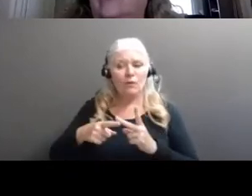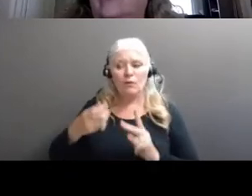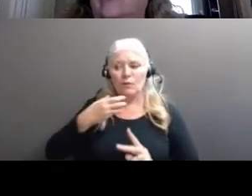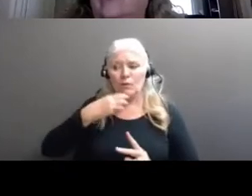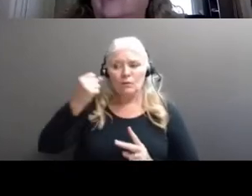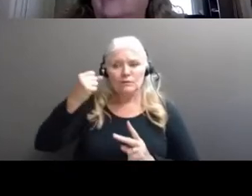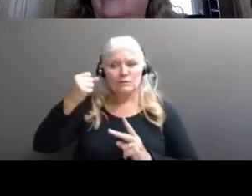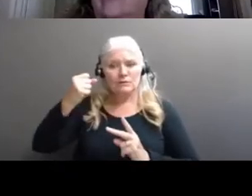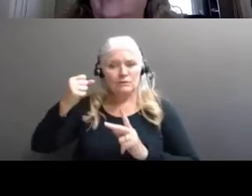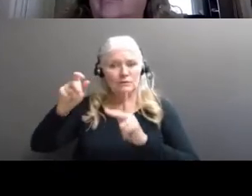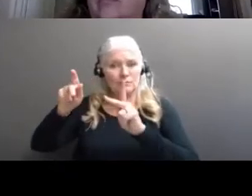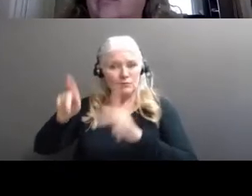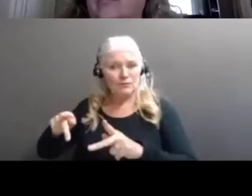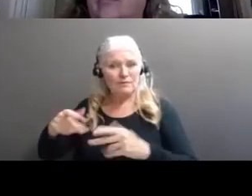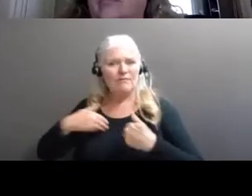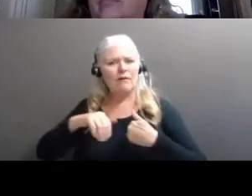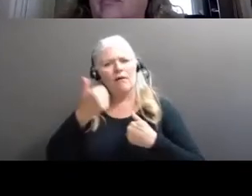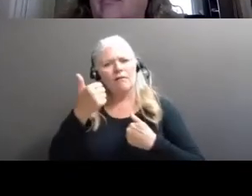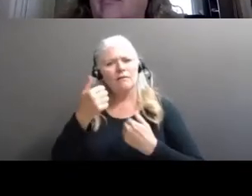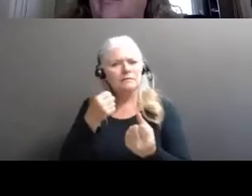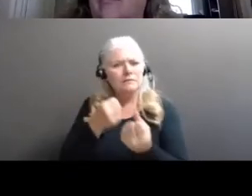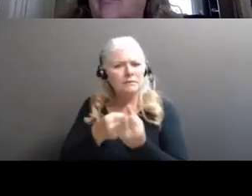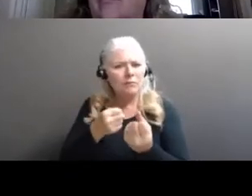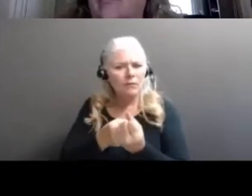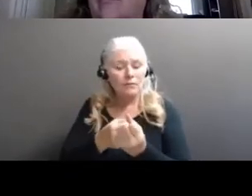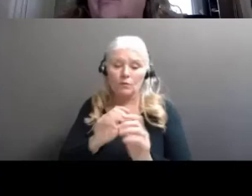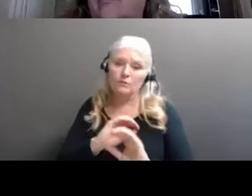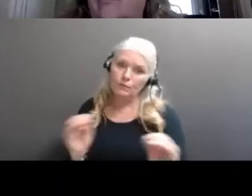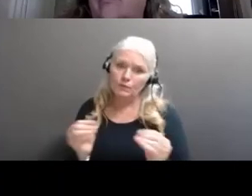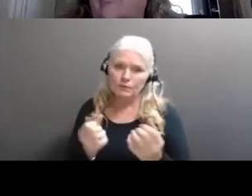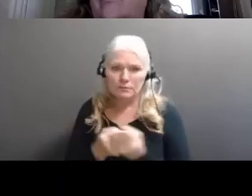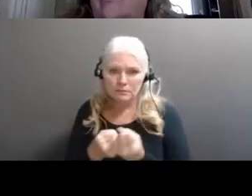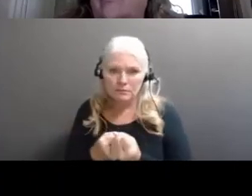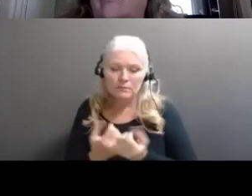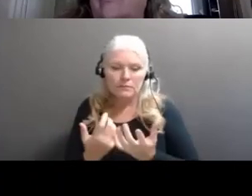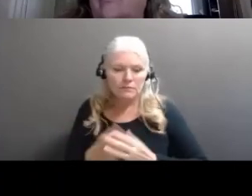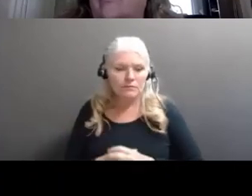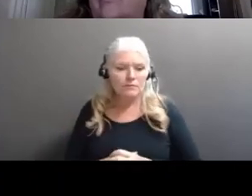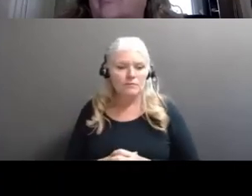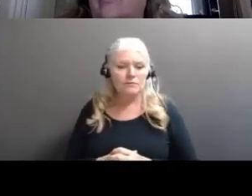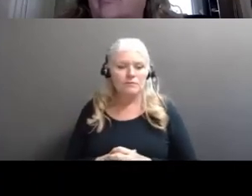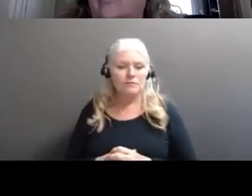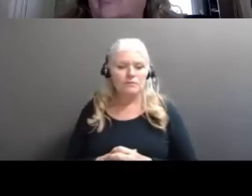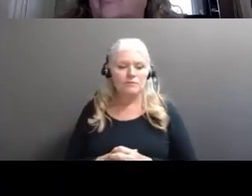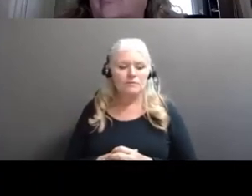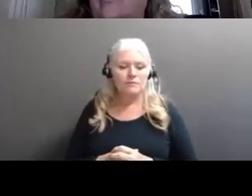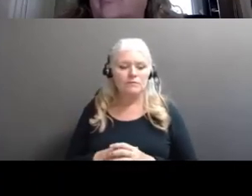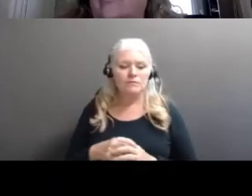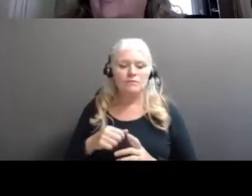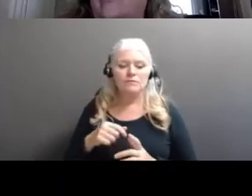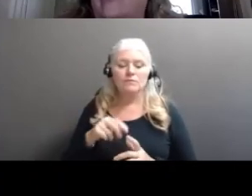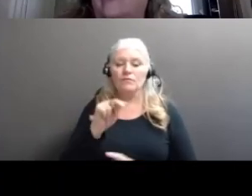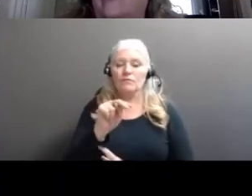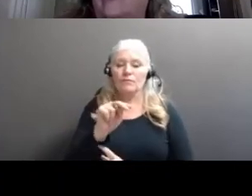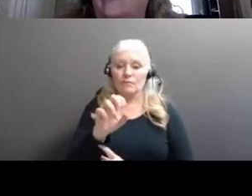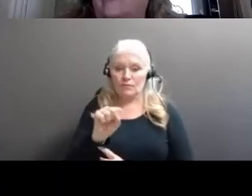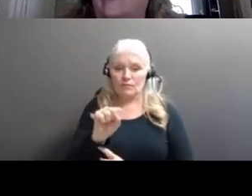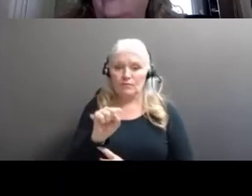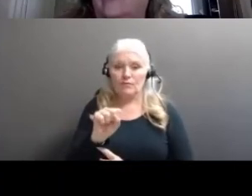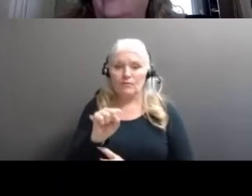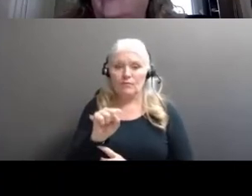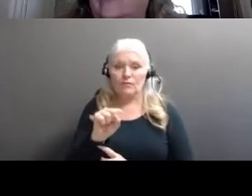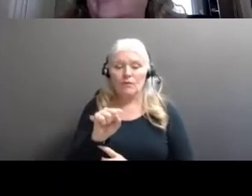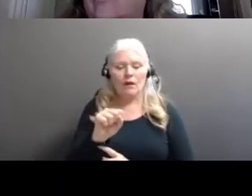may otherwise have or not have. And in Nova Scotia, we certainly have also seen